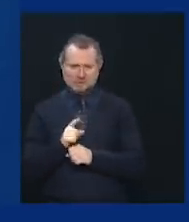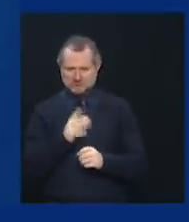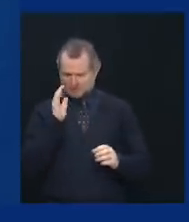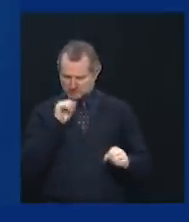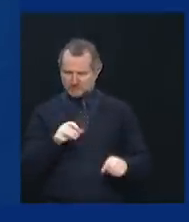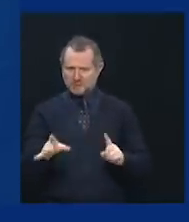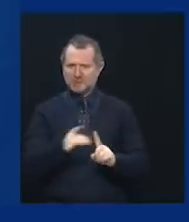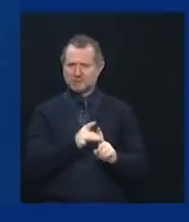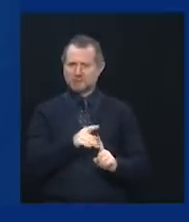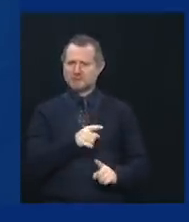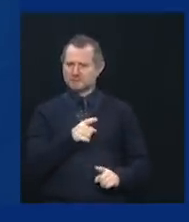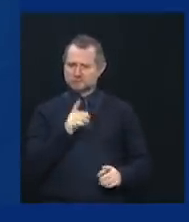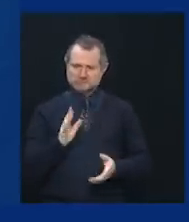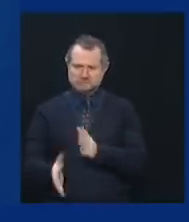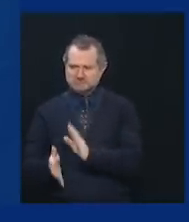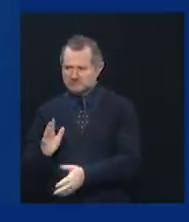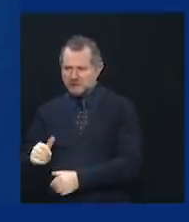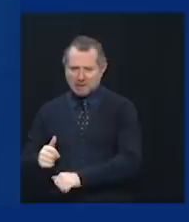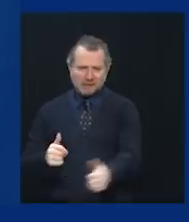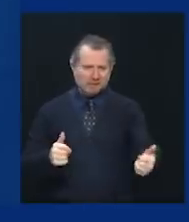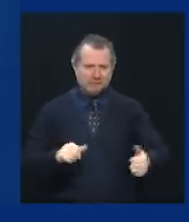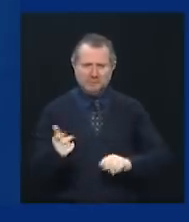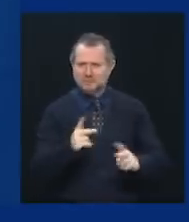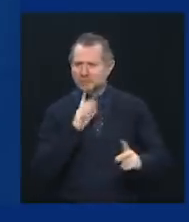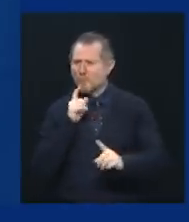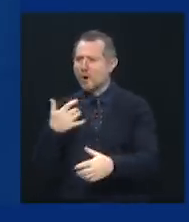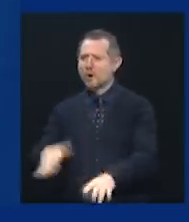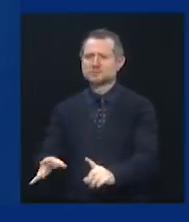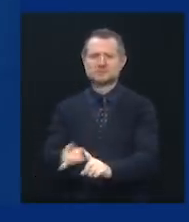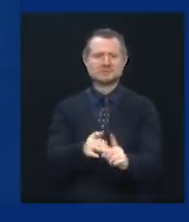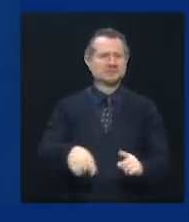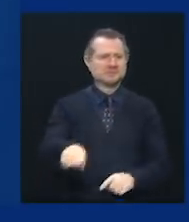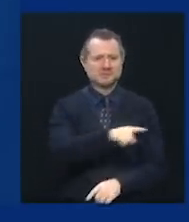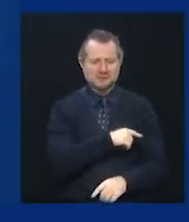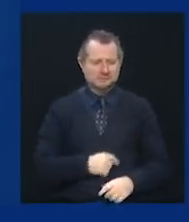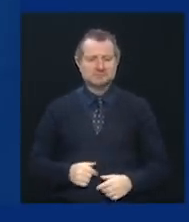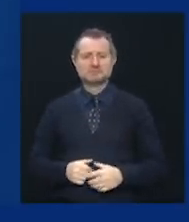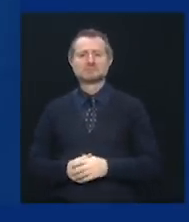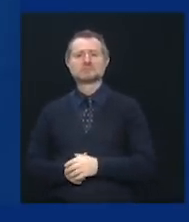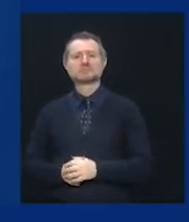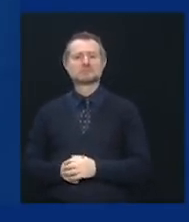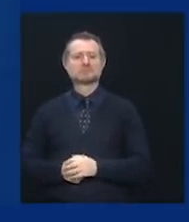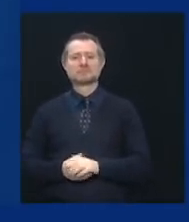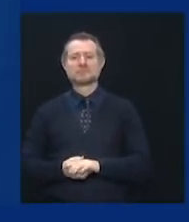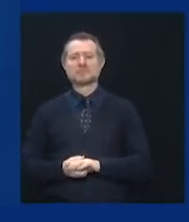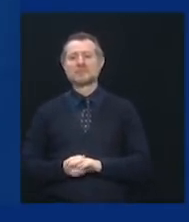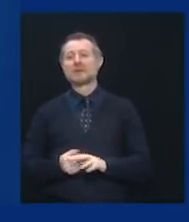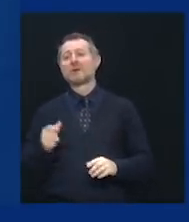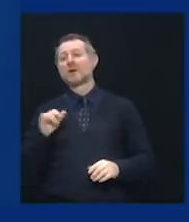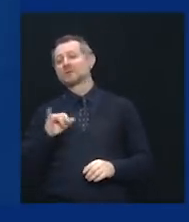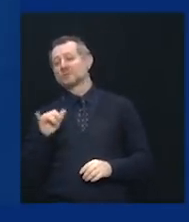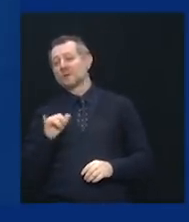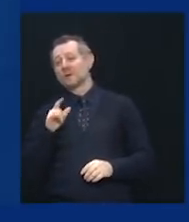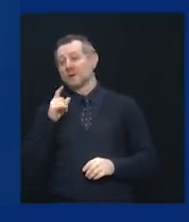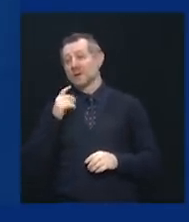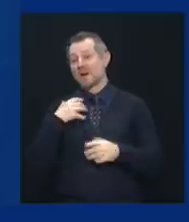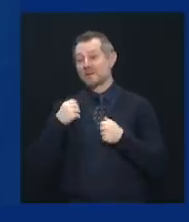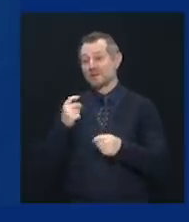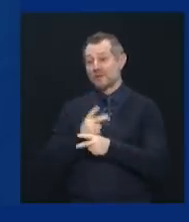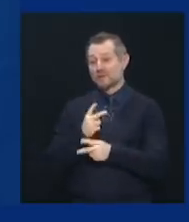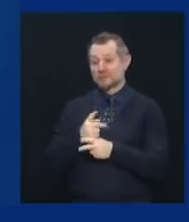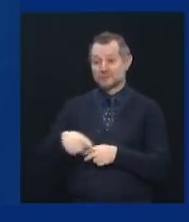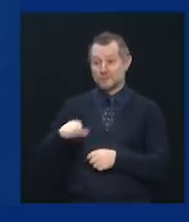they're dealing with people who come in who have the virus. Also, if a healthcare worker gets